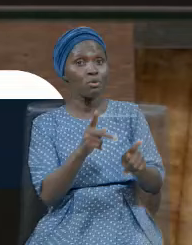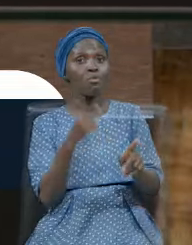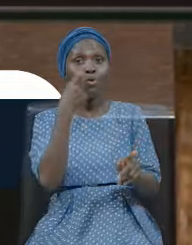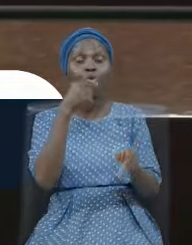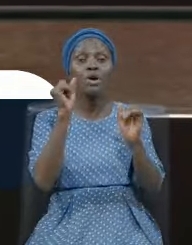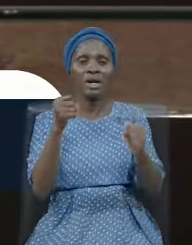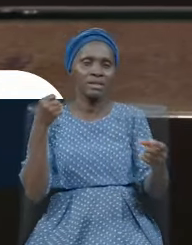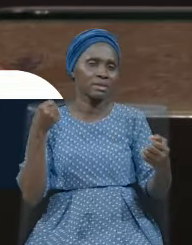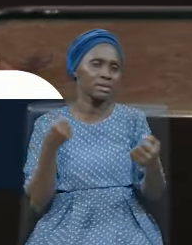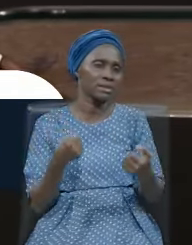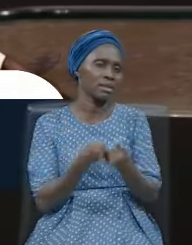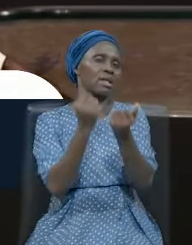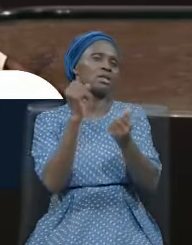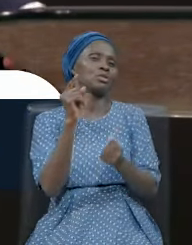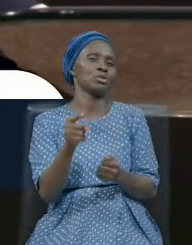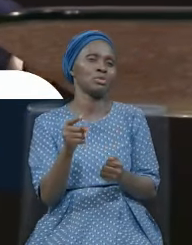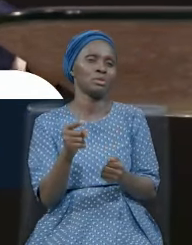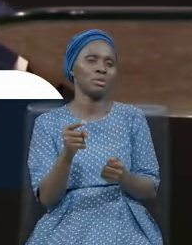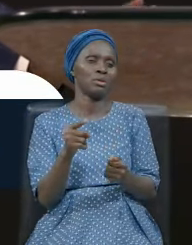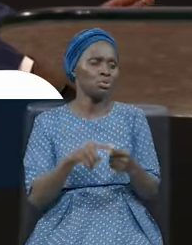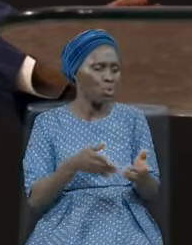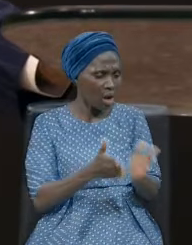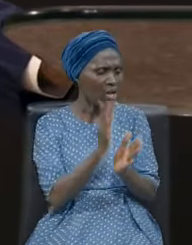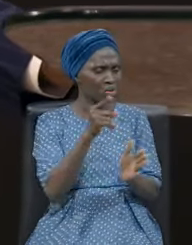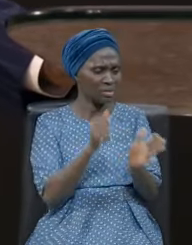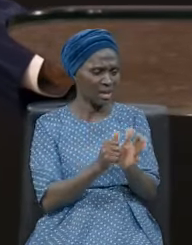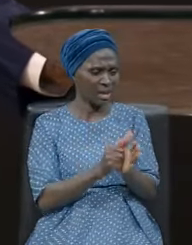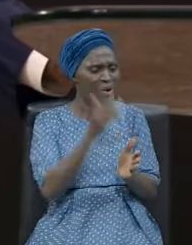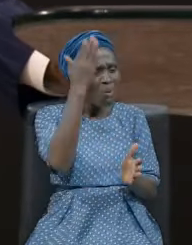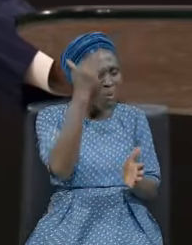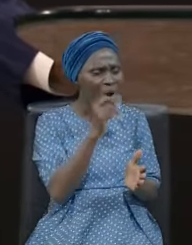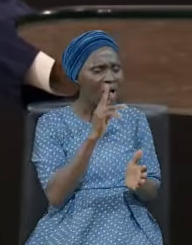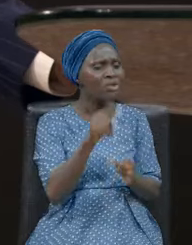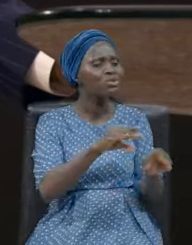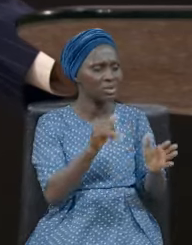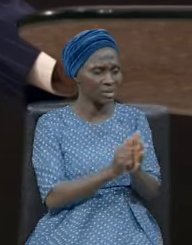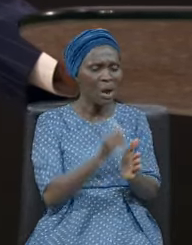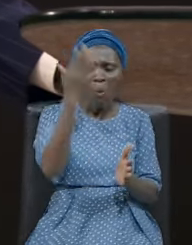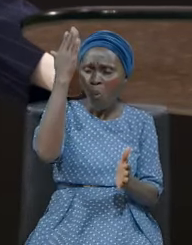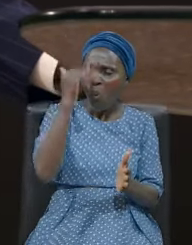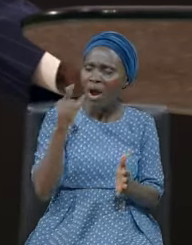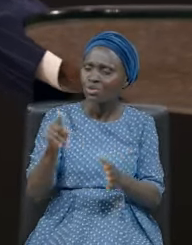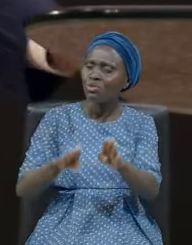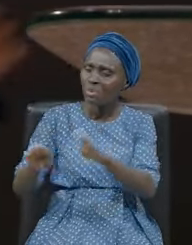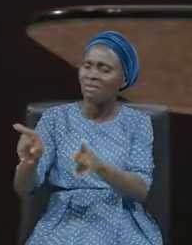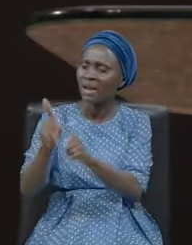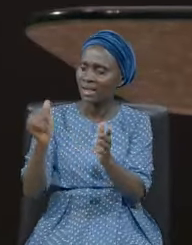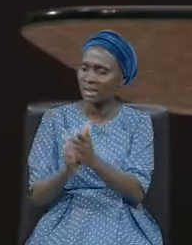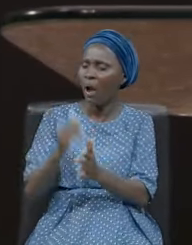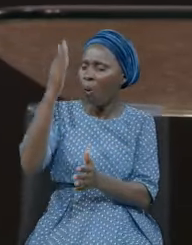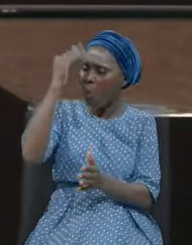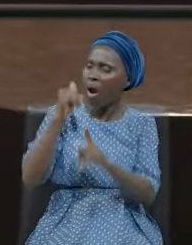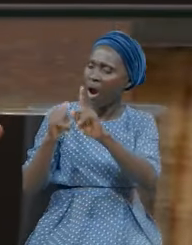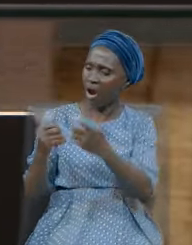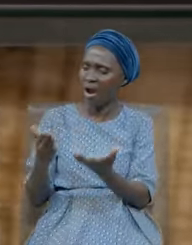you, why are you doing that? Why are you behaving like that? Why are you